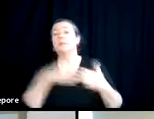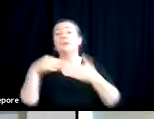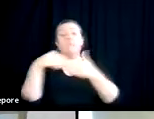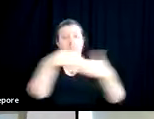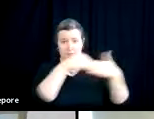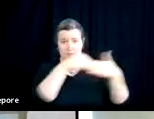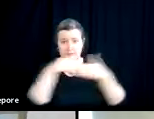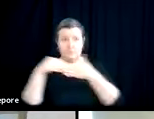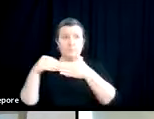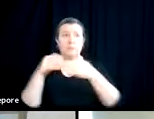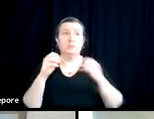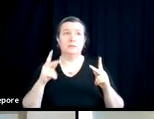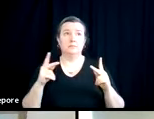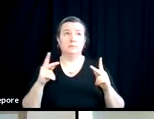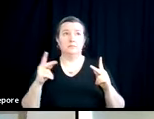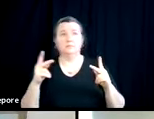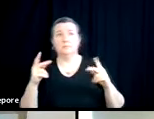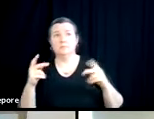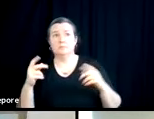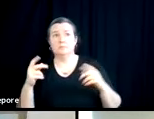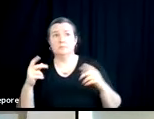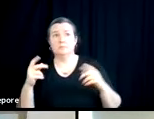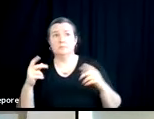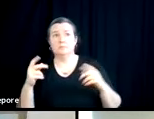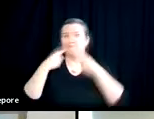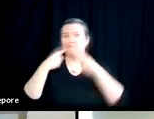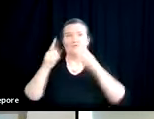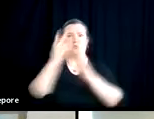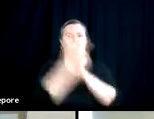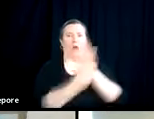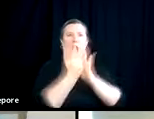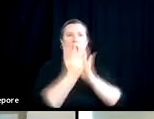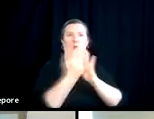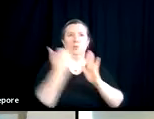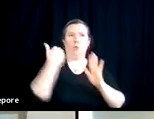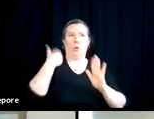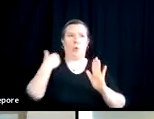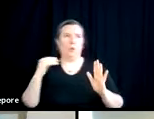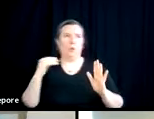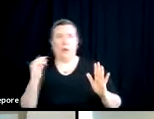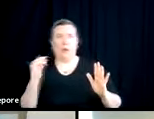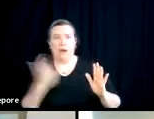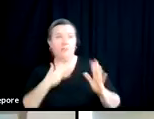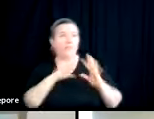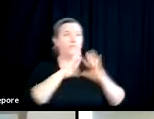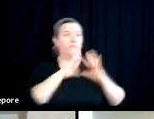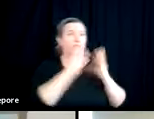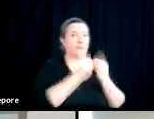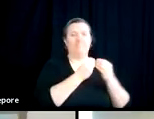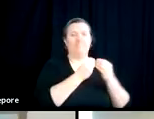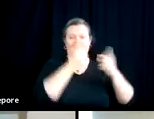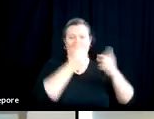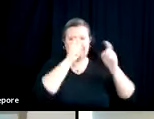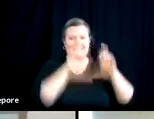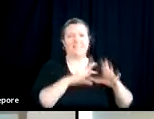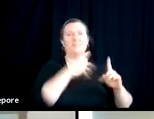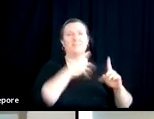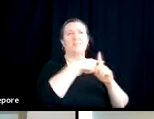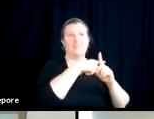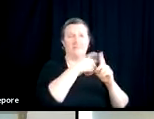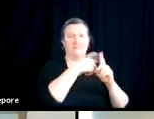statement out a couple of hours ago that a member of our family tested positive for COVID-19. We are